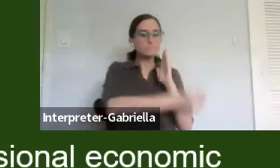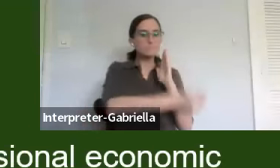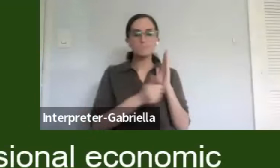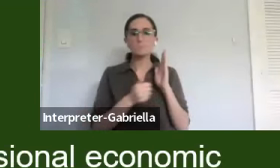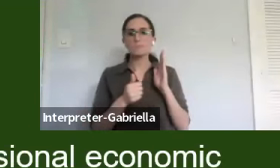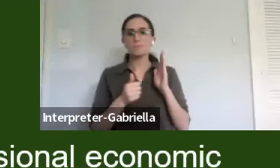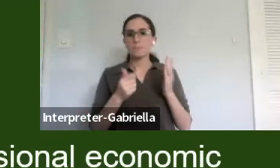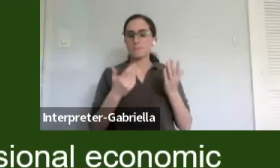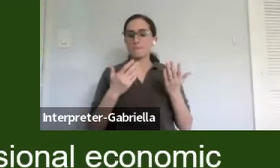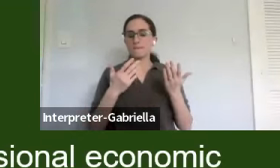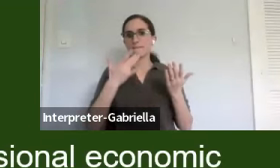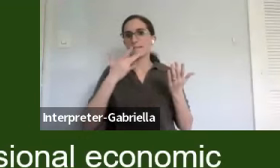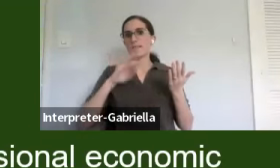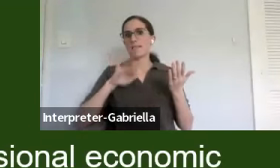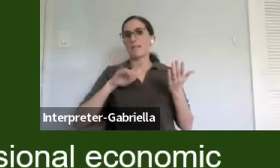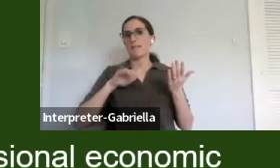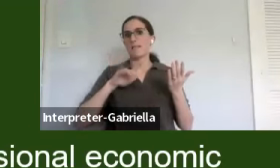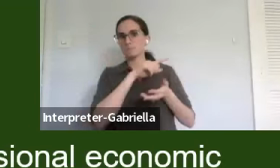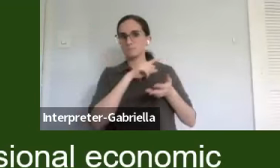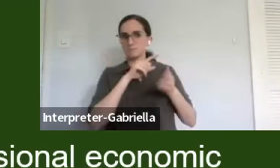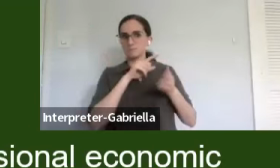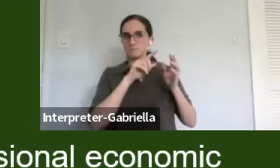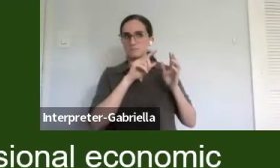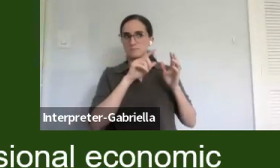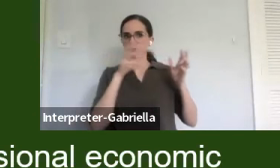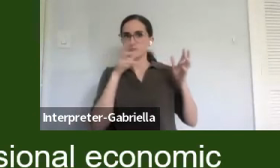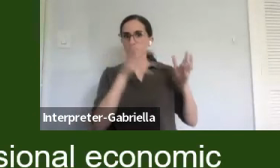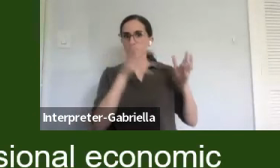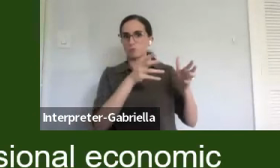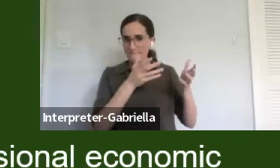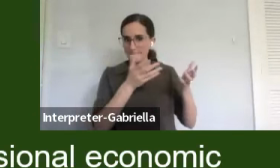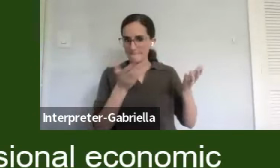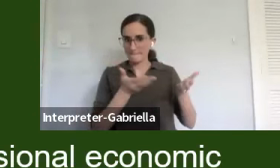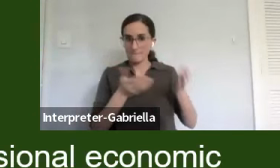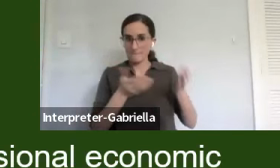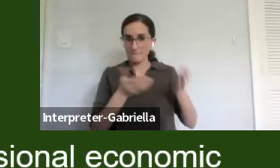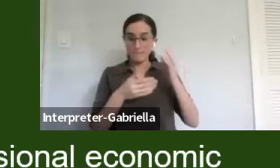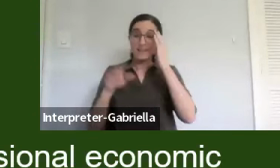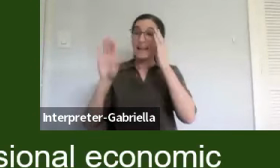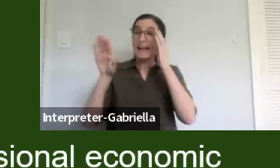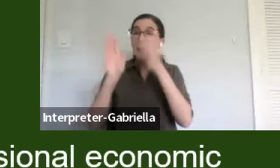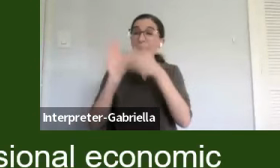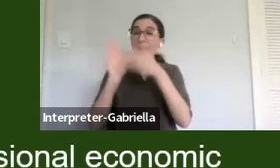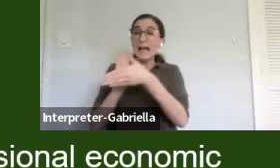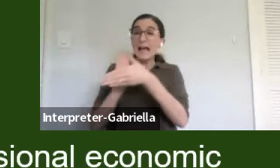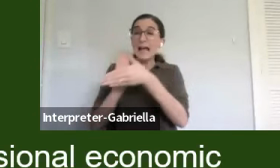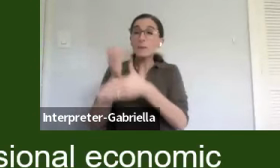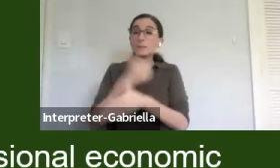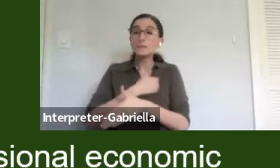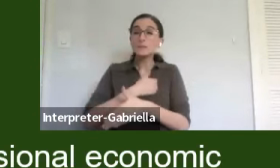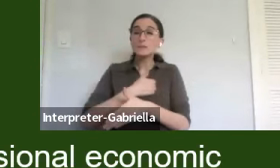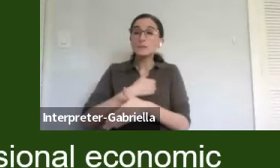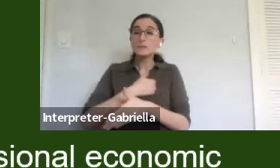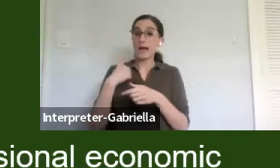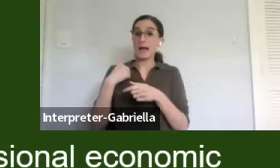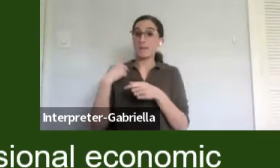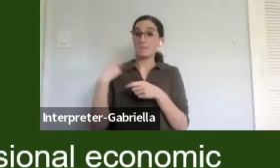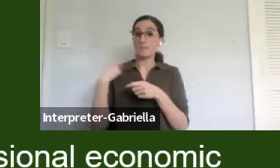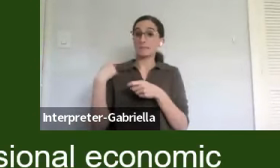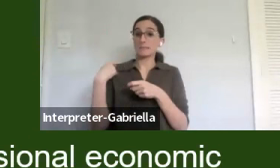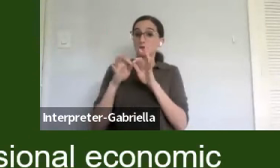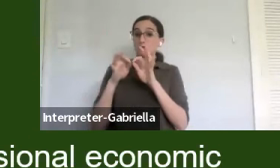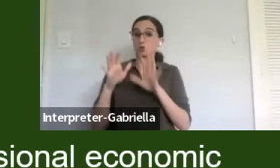at the table. I do want to introduce myself. And may I interrupt? I hate to do this, you all. I'm a Spanish interpreter who has